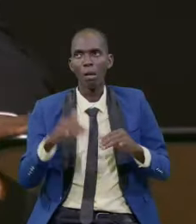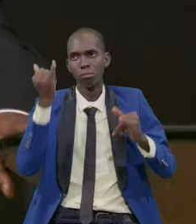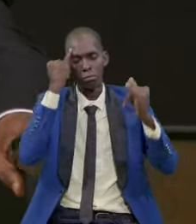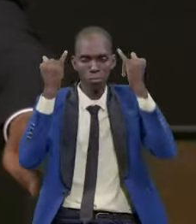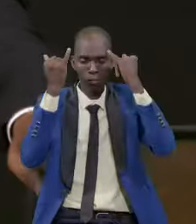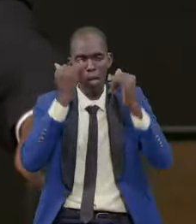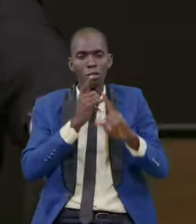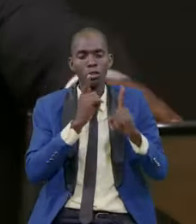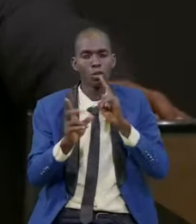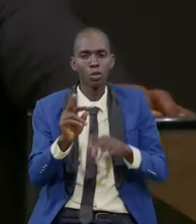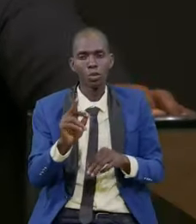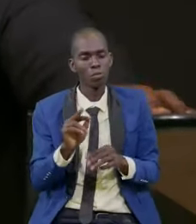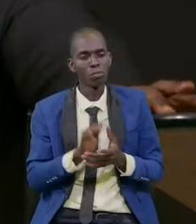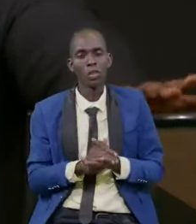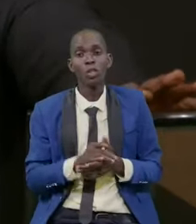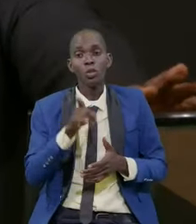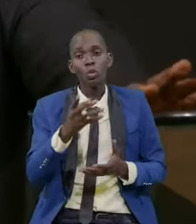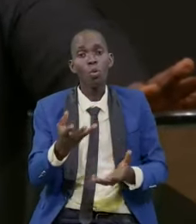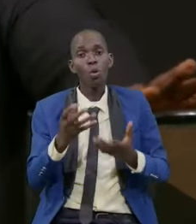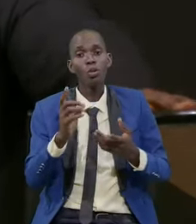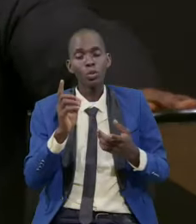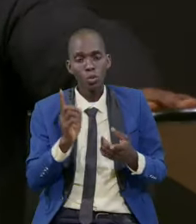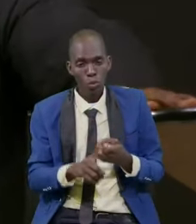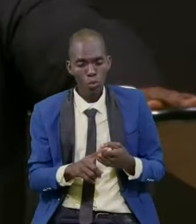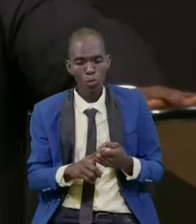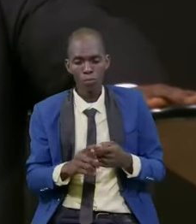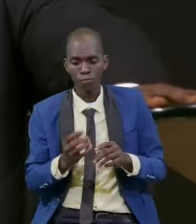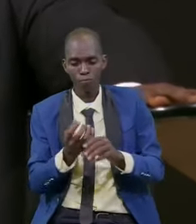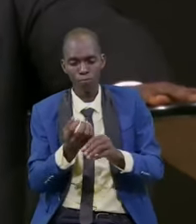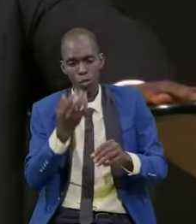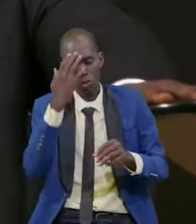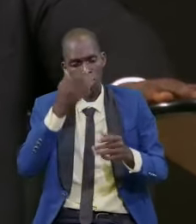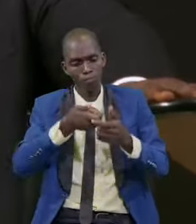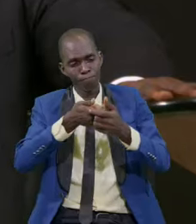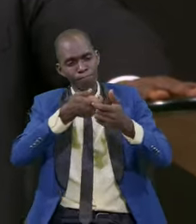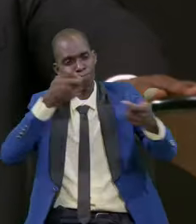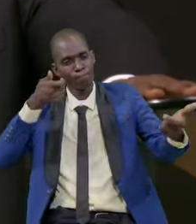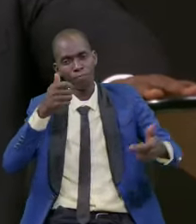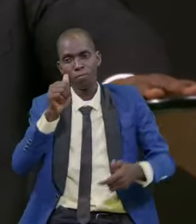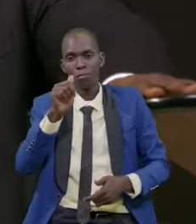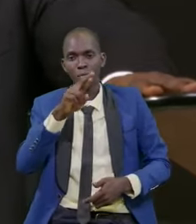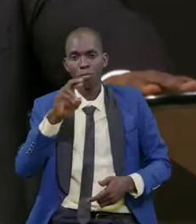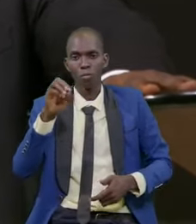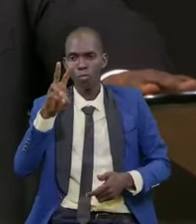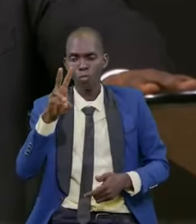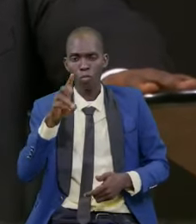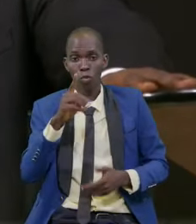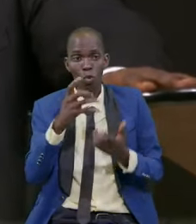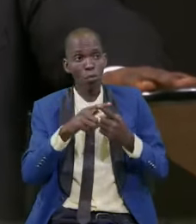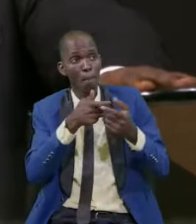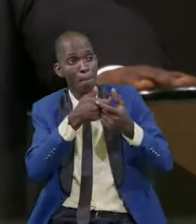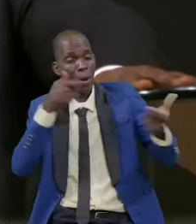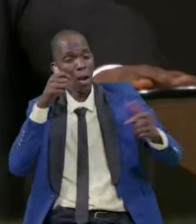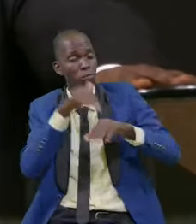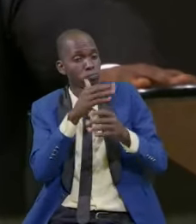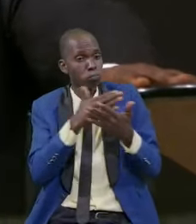out an arrow, and you order it. You have a target. You have a